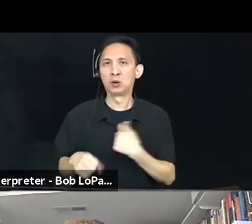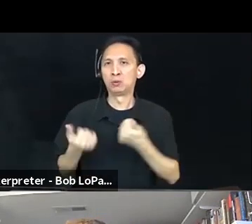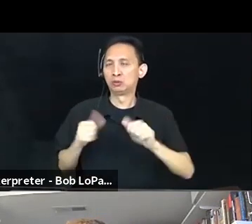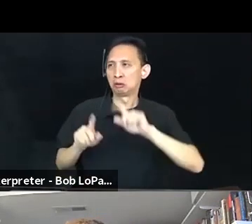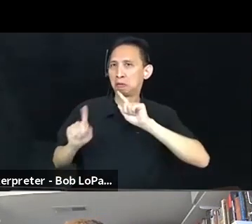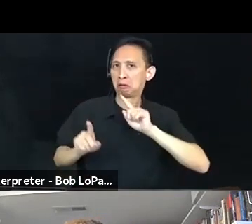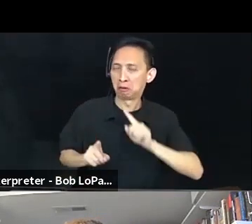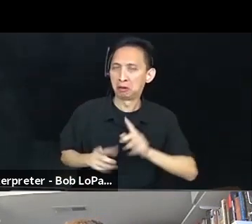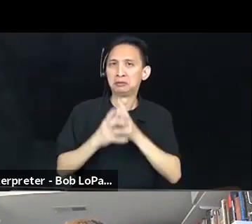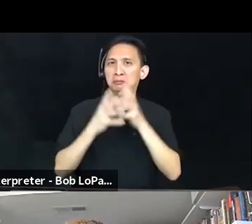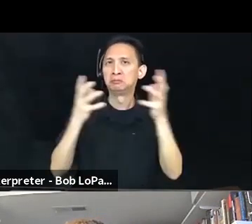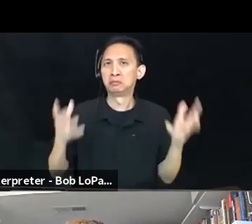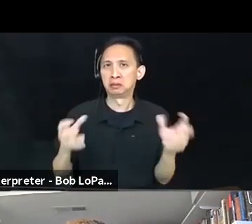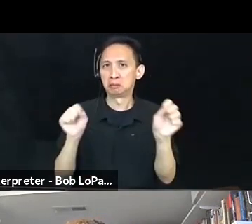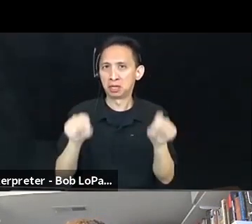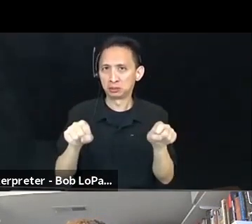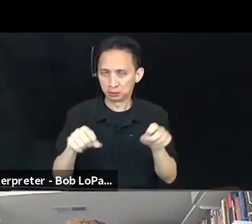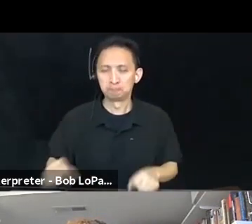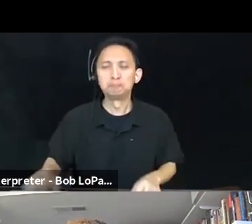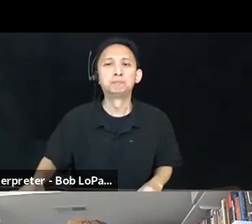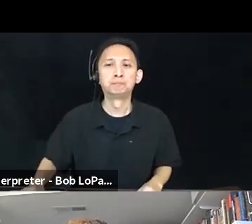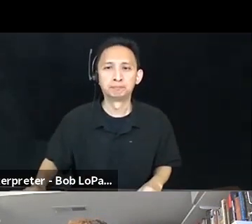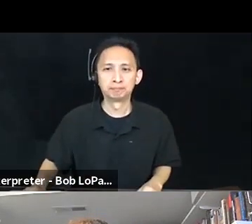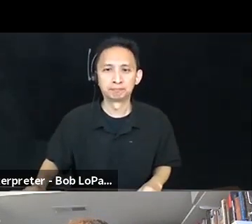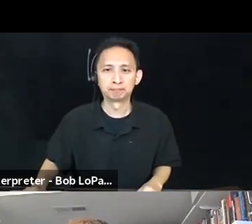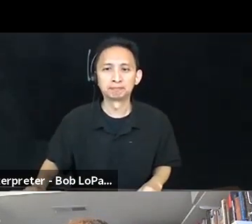as many of them as possible.